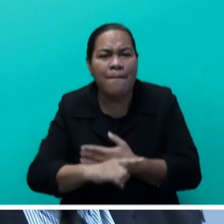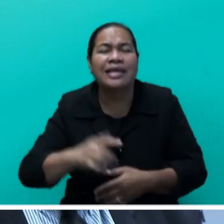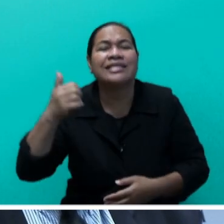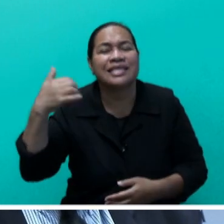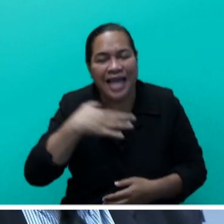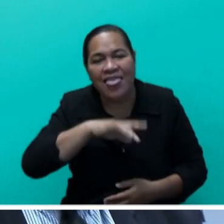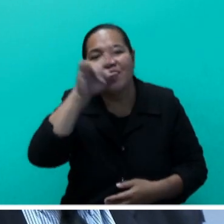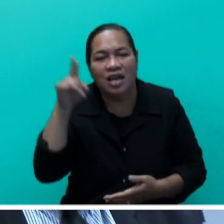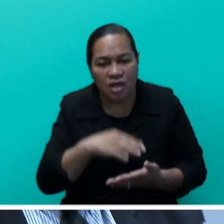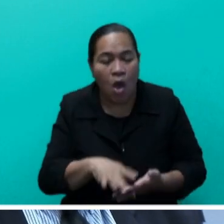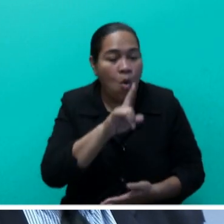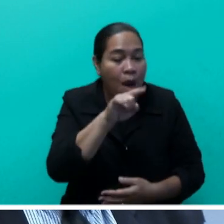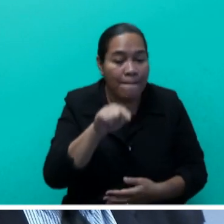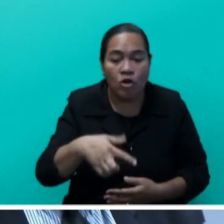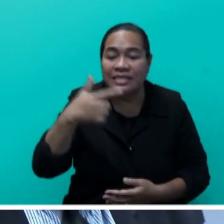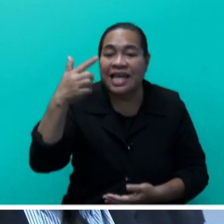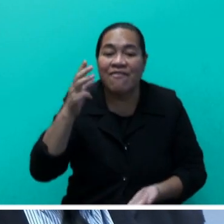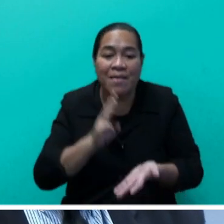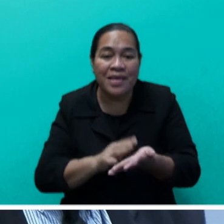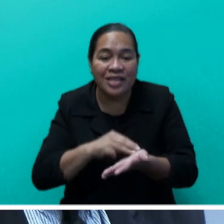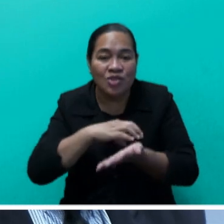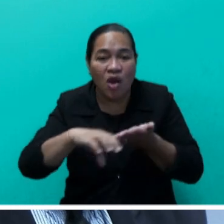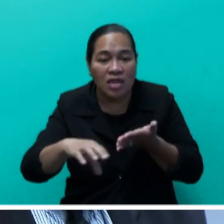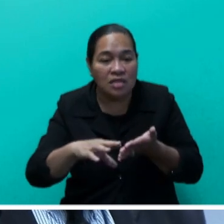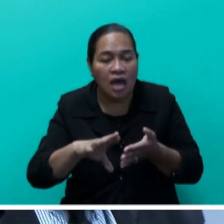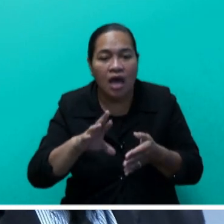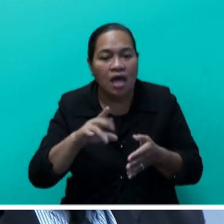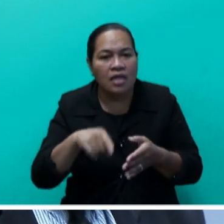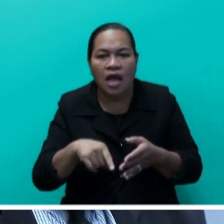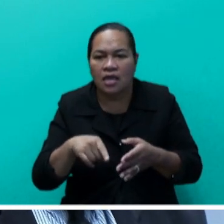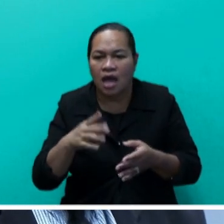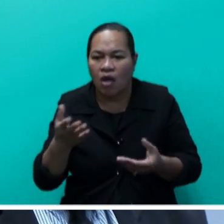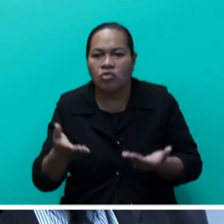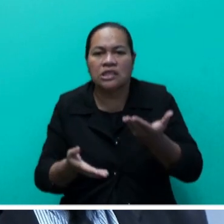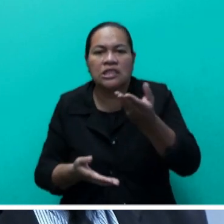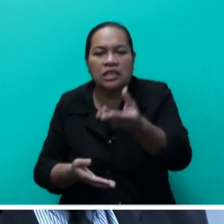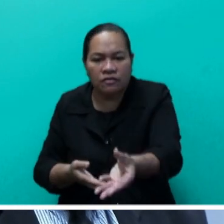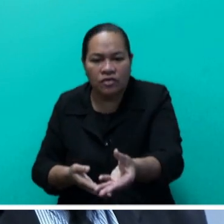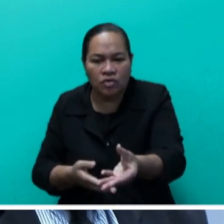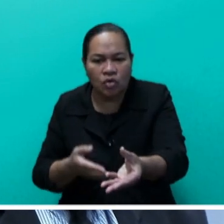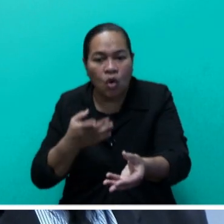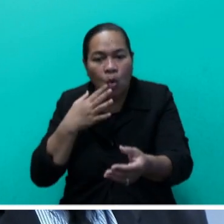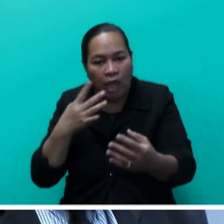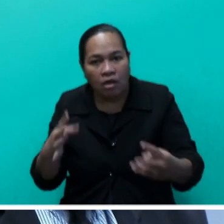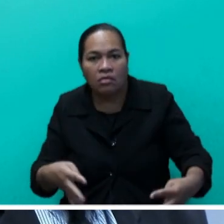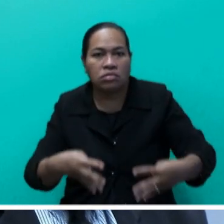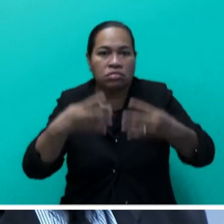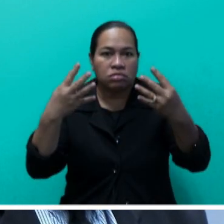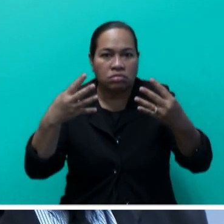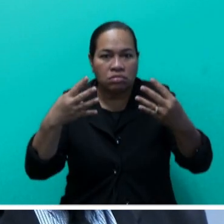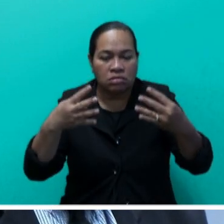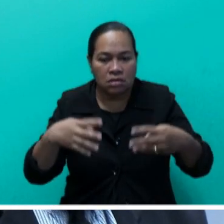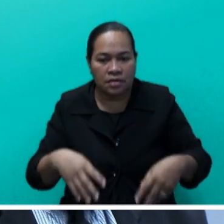$1.7 million Fijian dollars that World Rugby awarded for reaching the quarter-finals